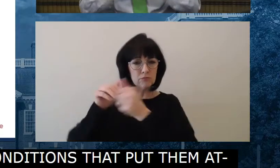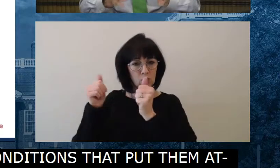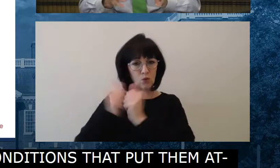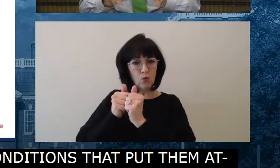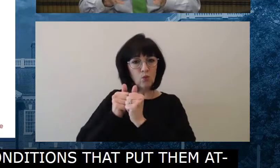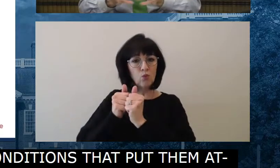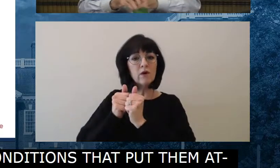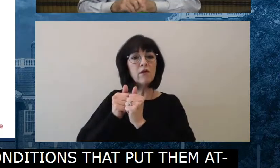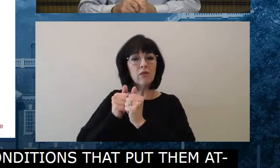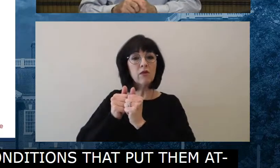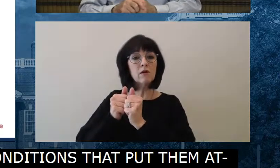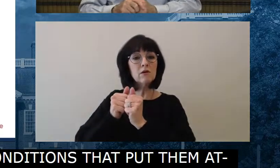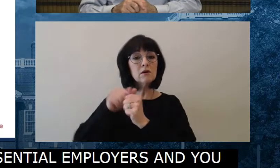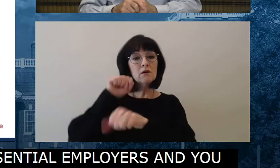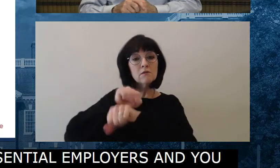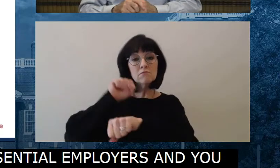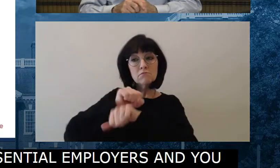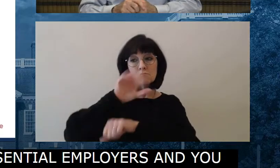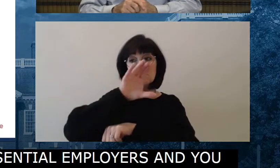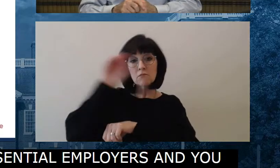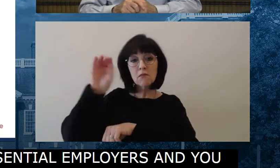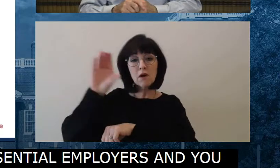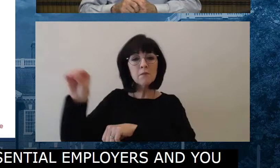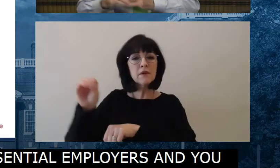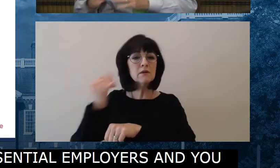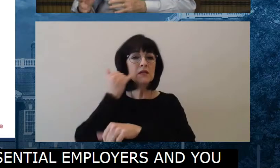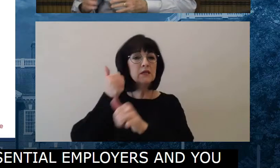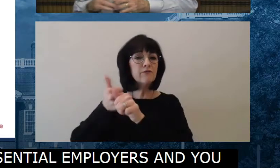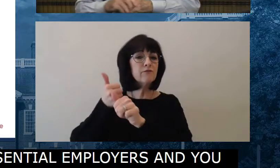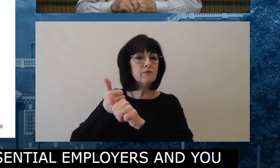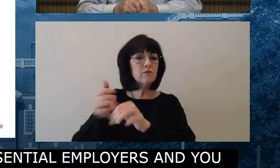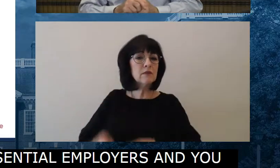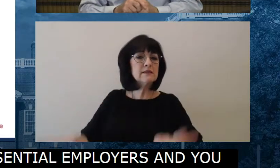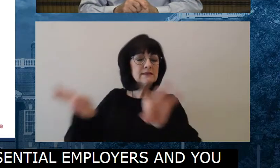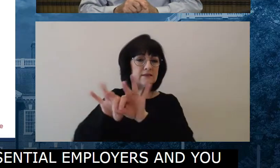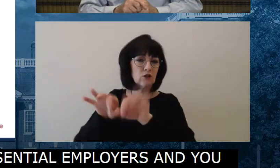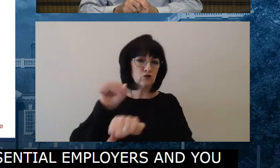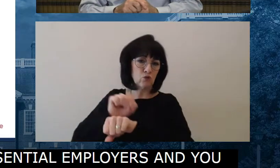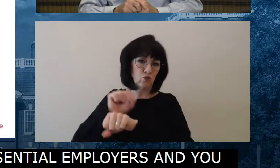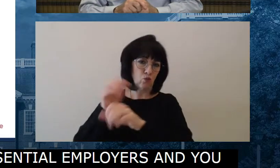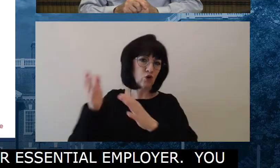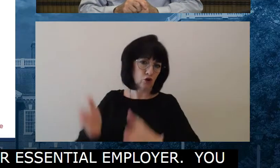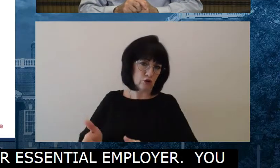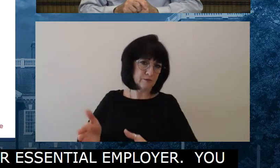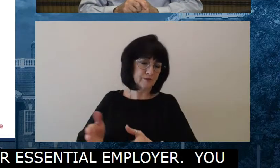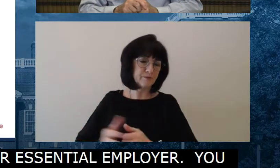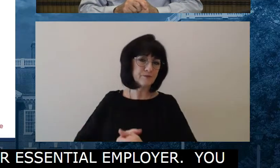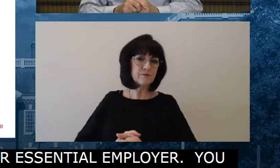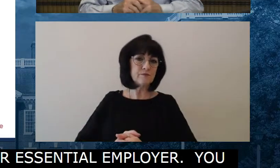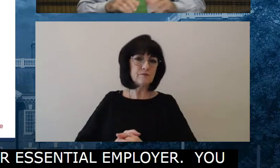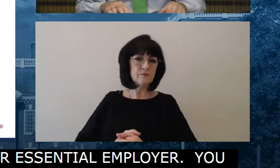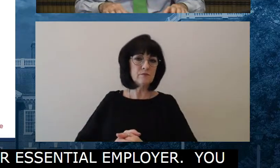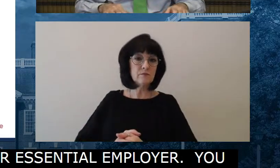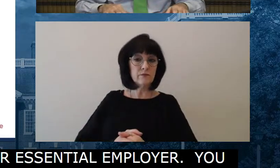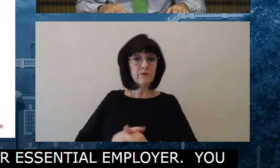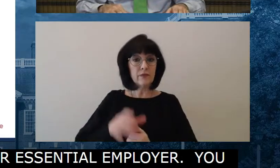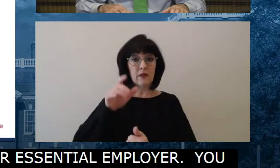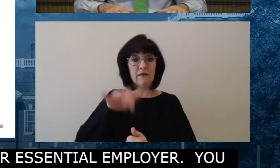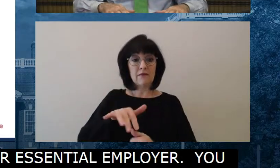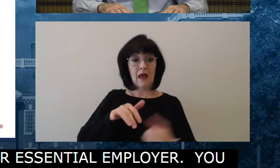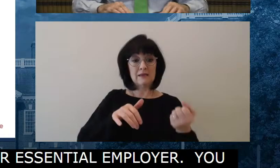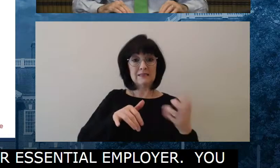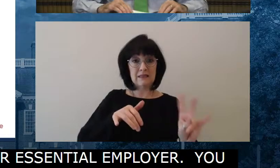employer, with your pharmacy, and ultimately after the 23rd on the